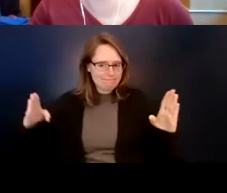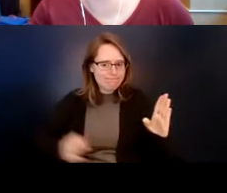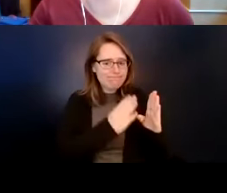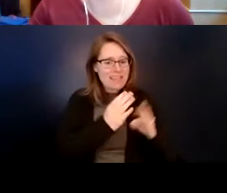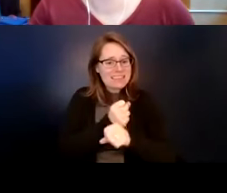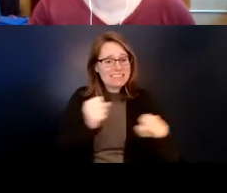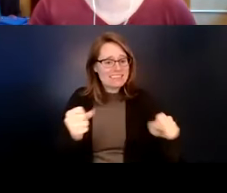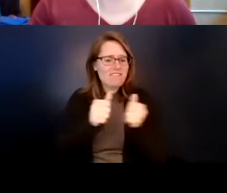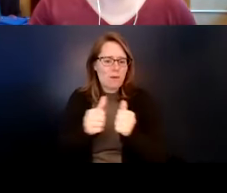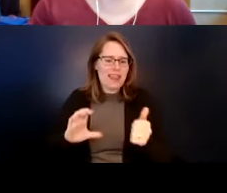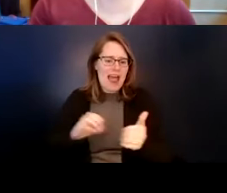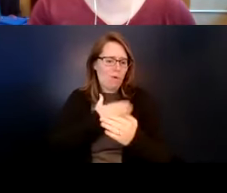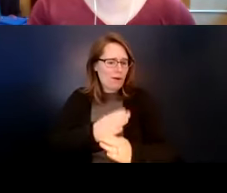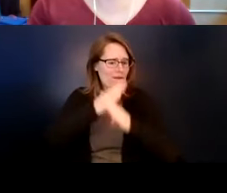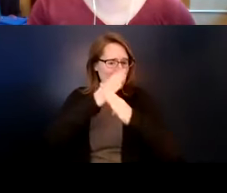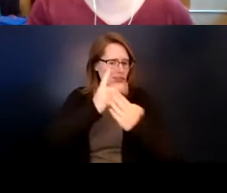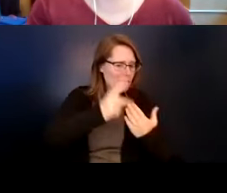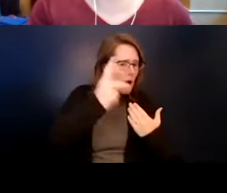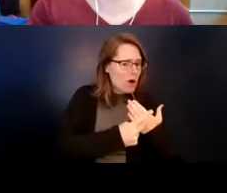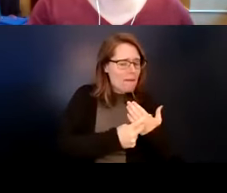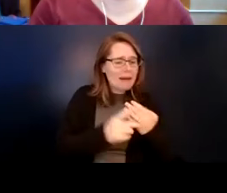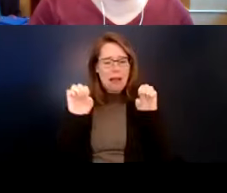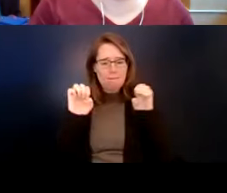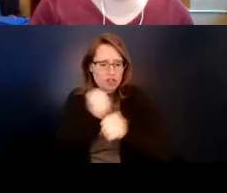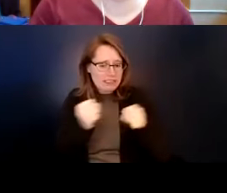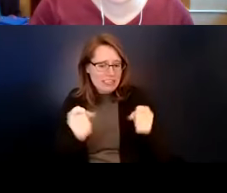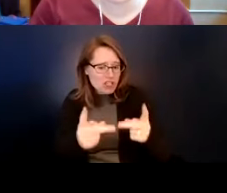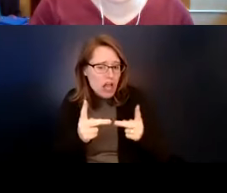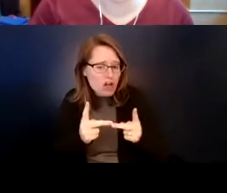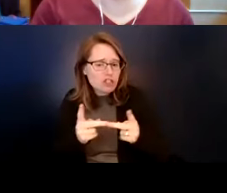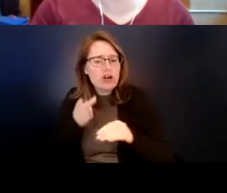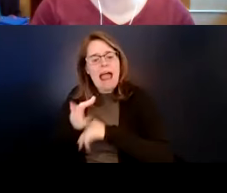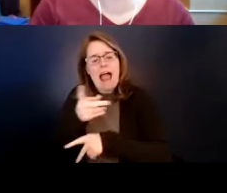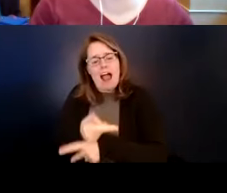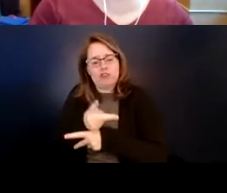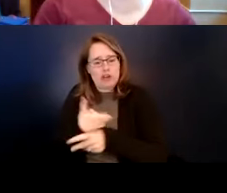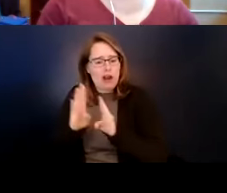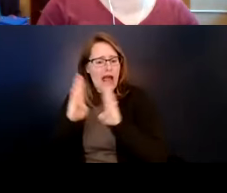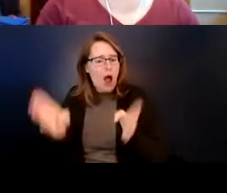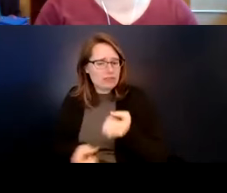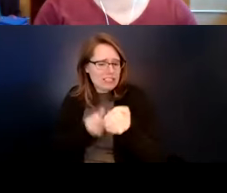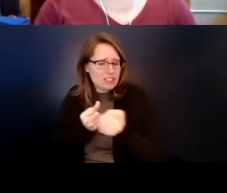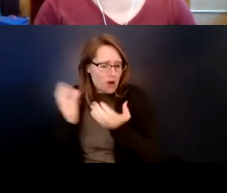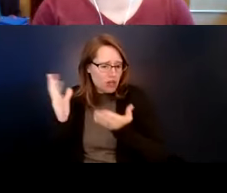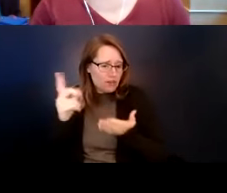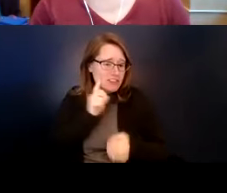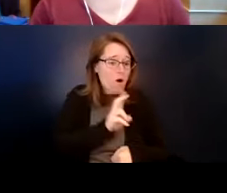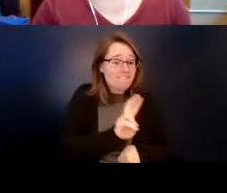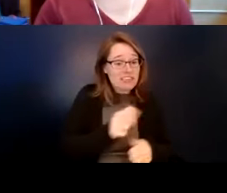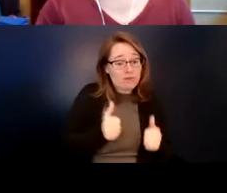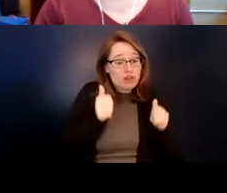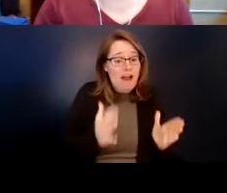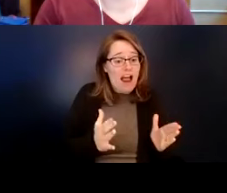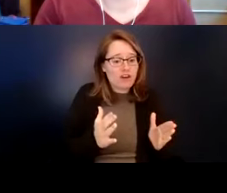prevention programming, emergency shelter, and aftercare housing support services for victim survivors of domestic violence and